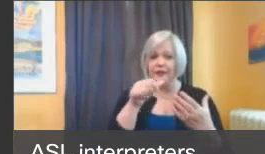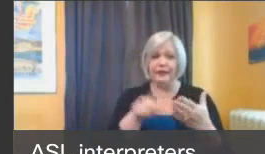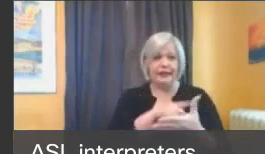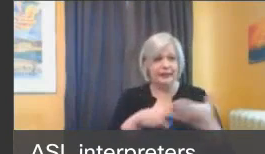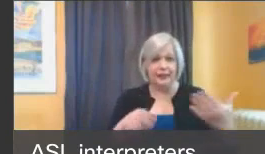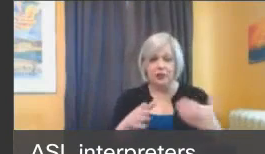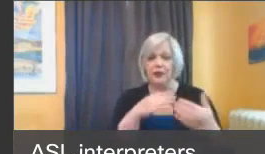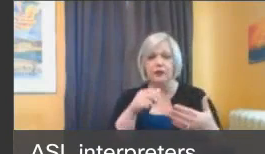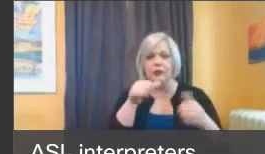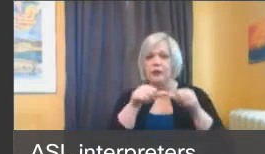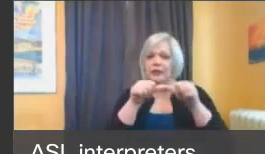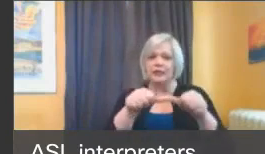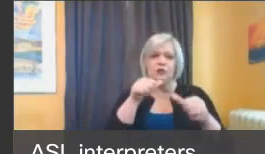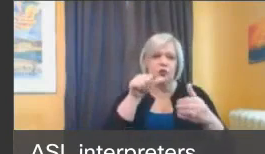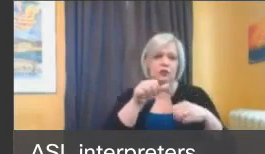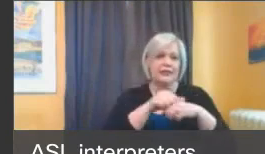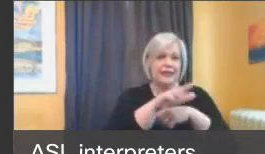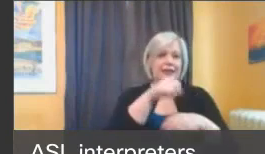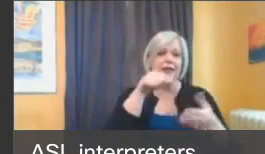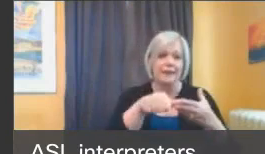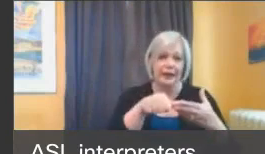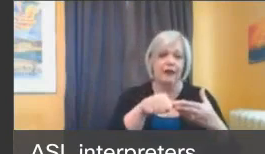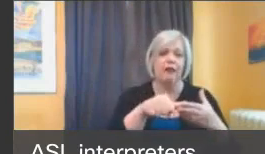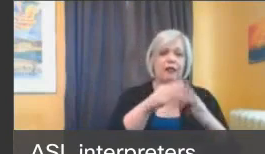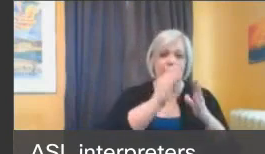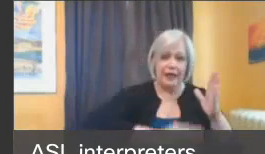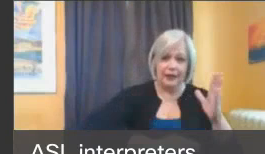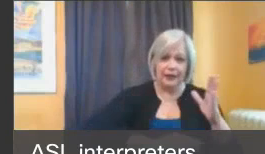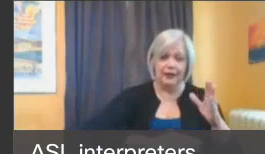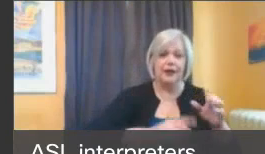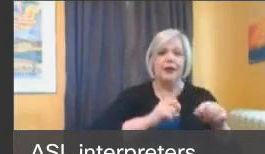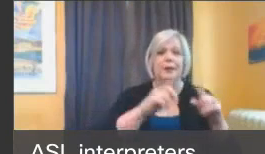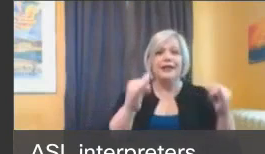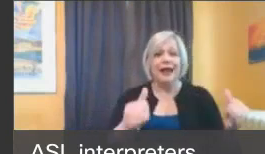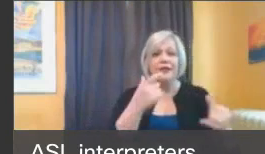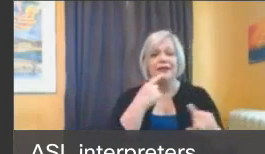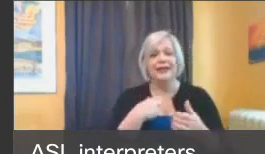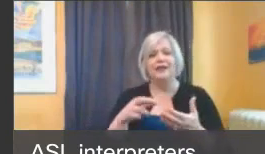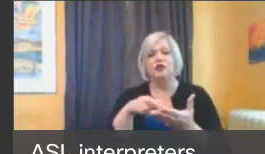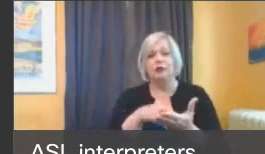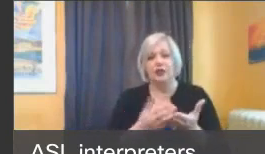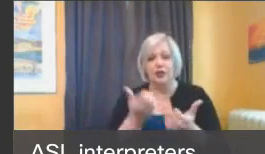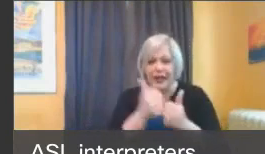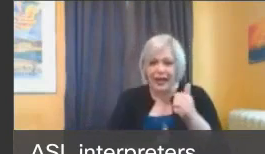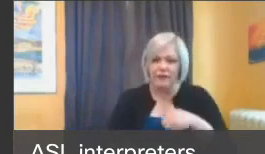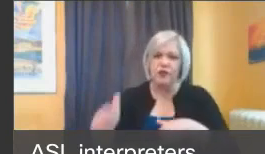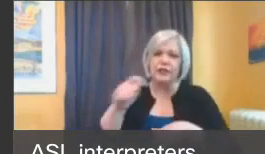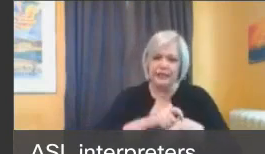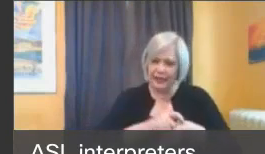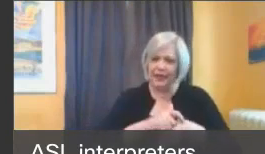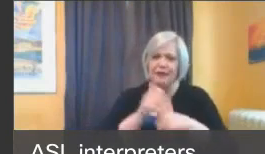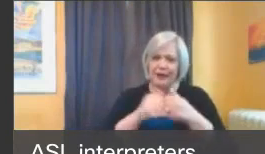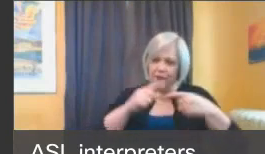it just continues. If we have to re-register, basically re-register, imagine if we had to re-register people every single